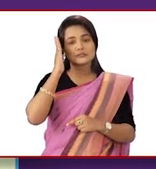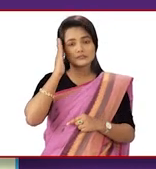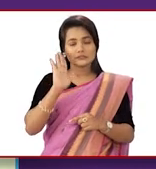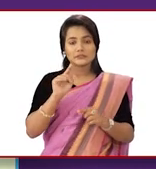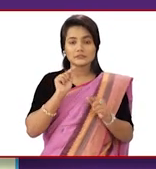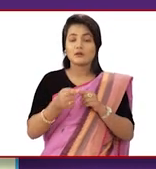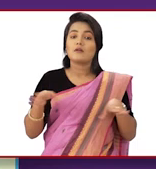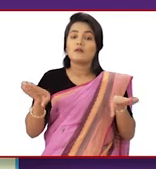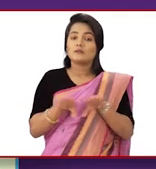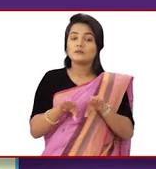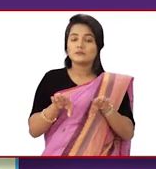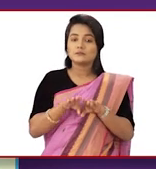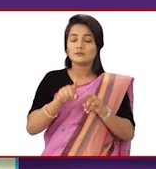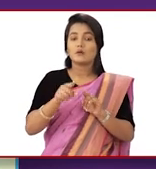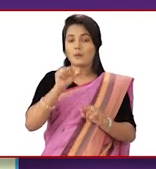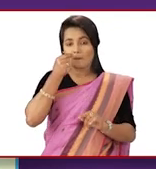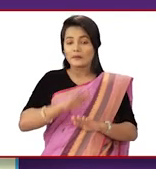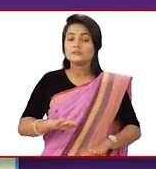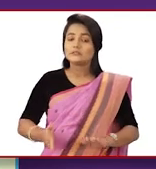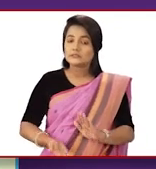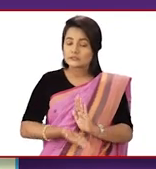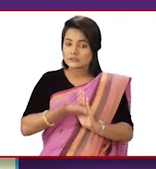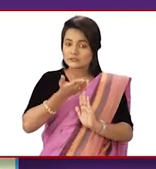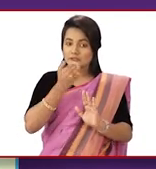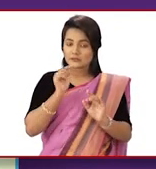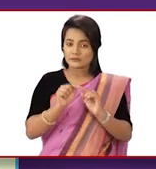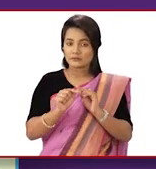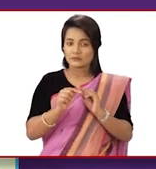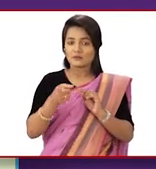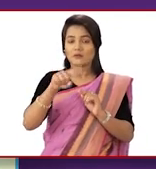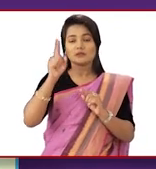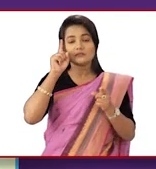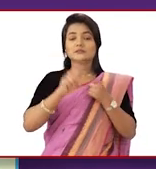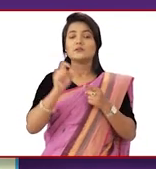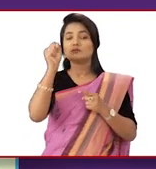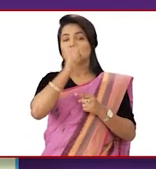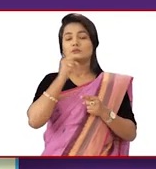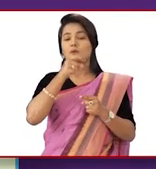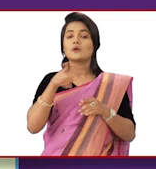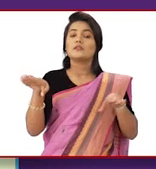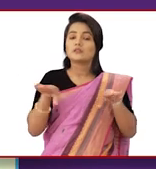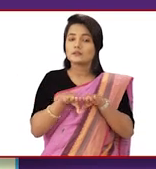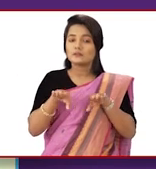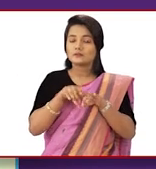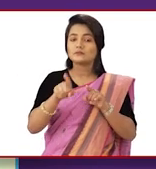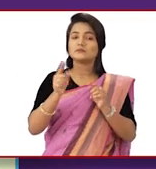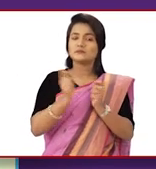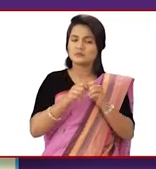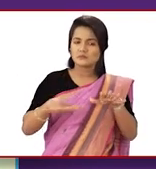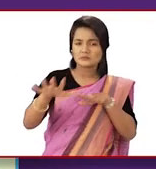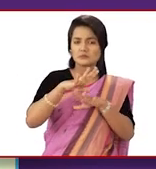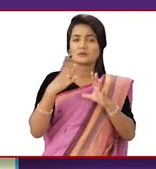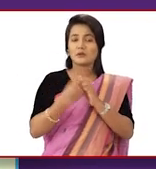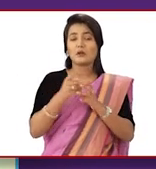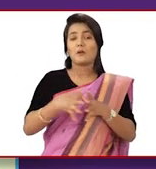a very equal upbringing, a gender equal upbringing. But we know that on a societal level, systemically, there are